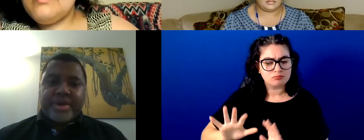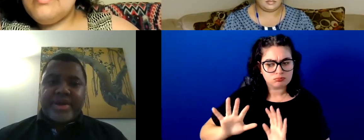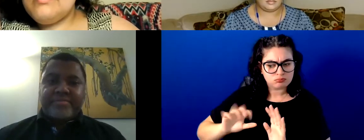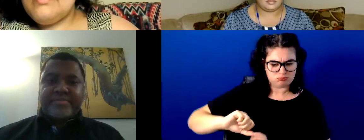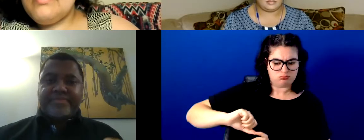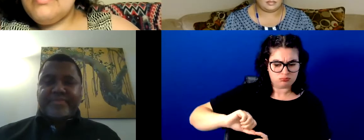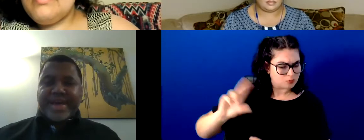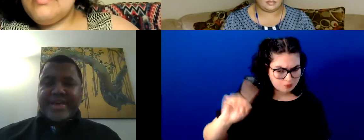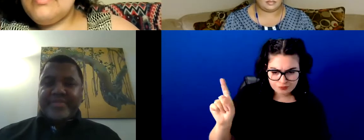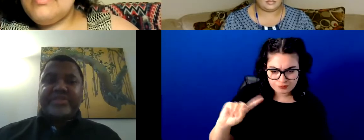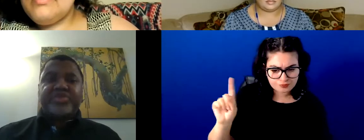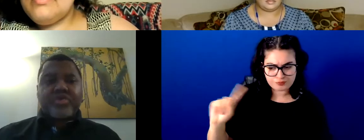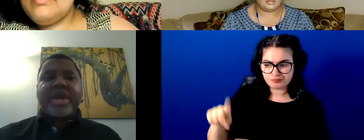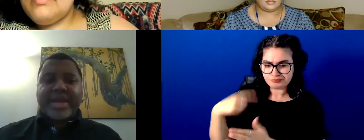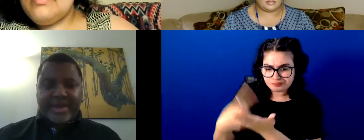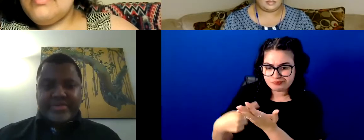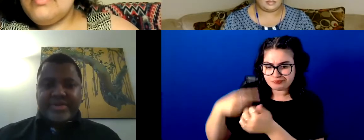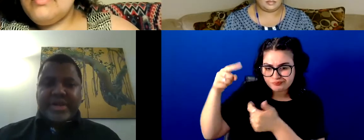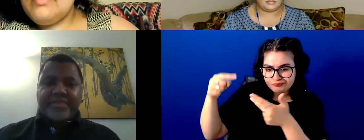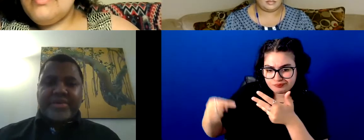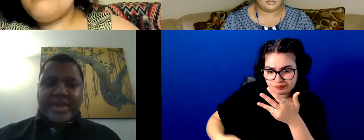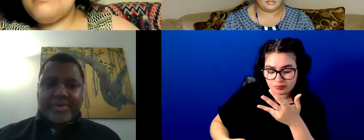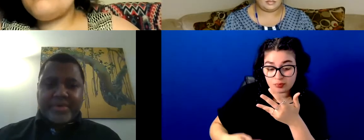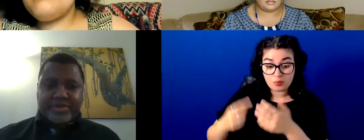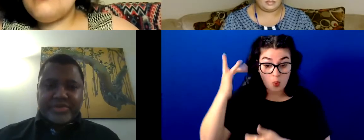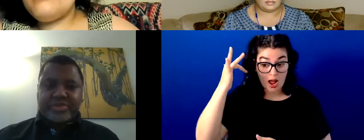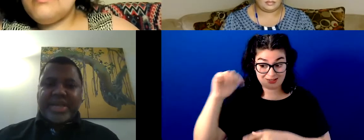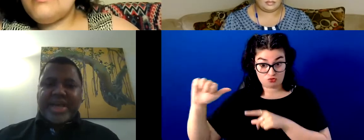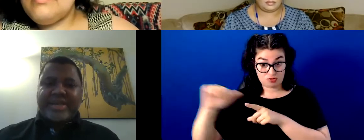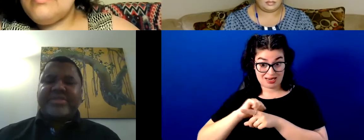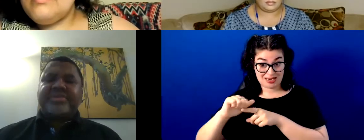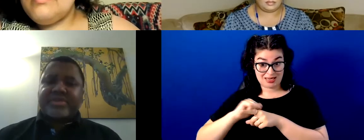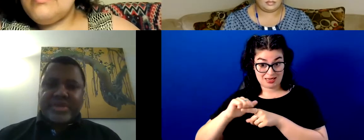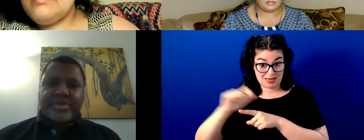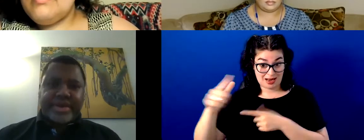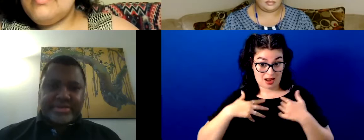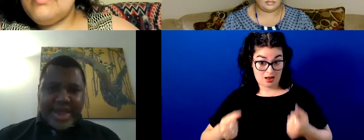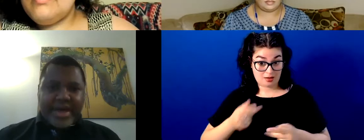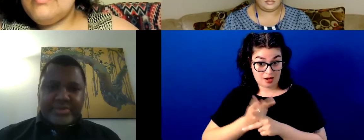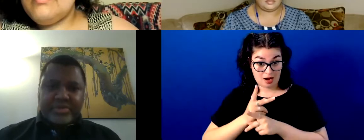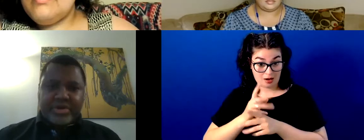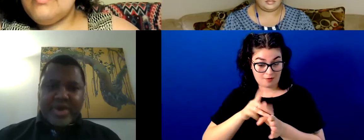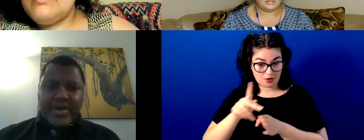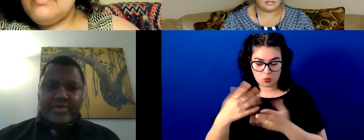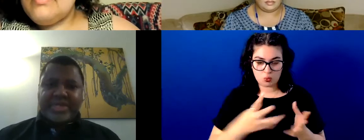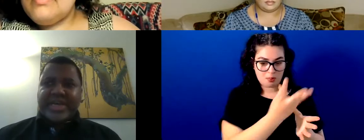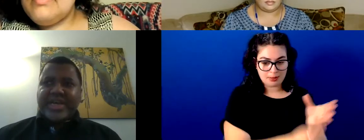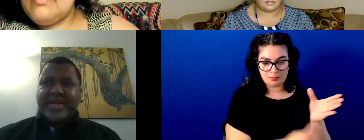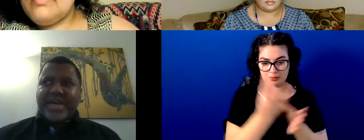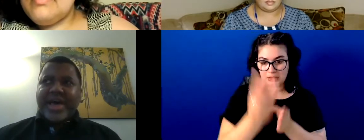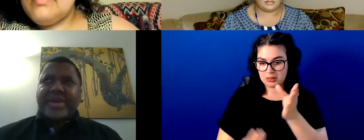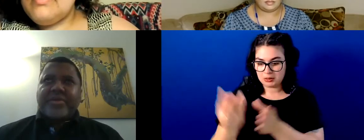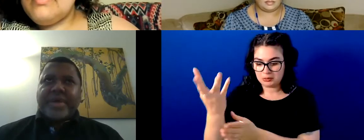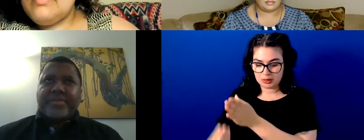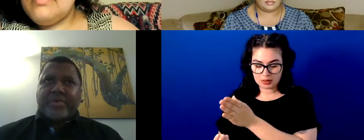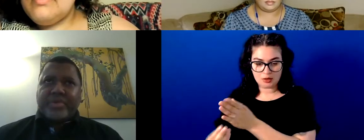you're bringing up, that even the training of healthcare professionals has some serious gaps around